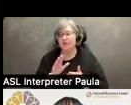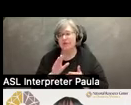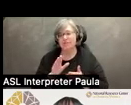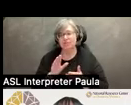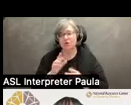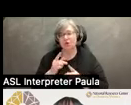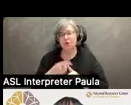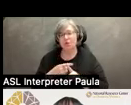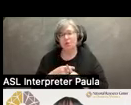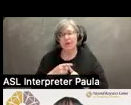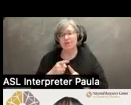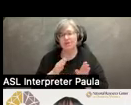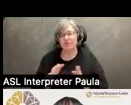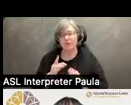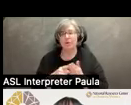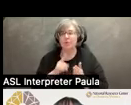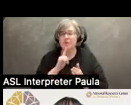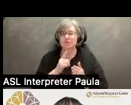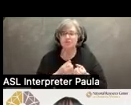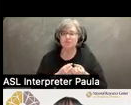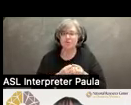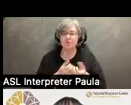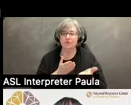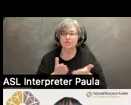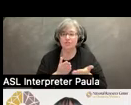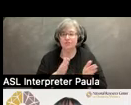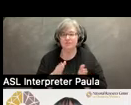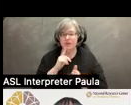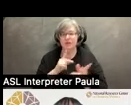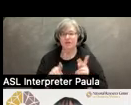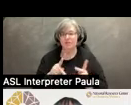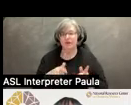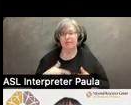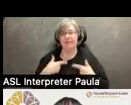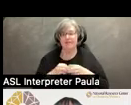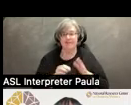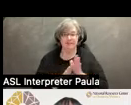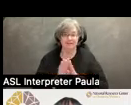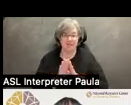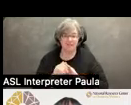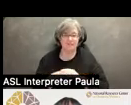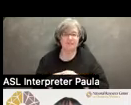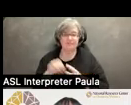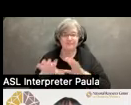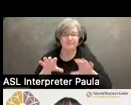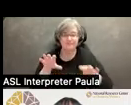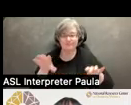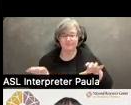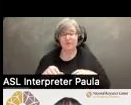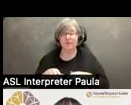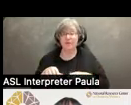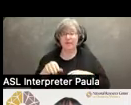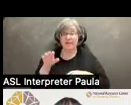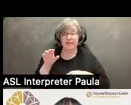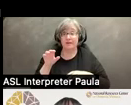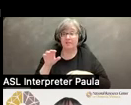plan and what is your supportive service plan for the people that are going to be living in those developments. And so the development itself